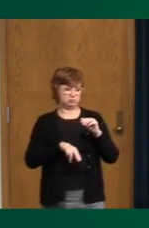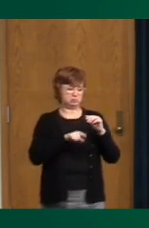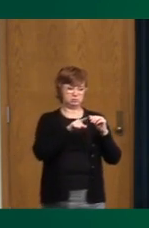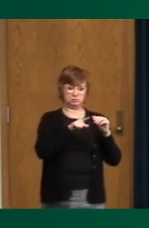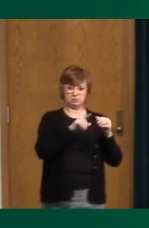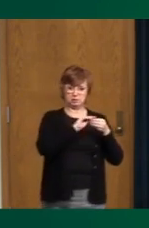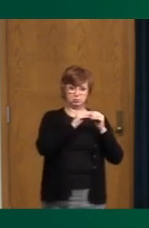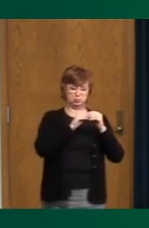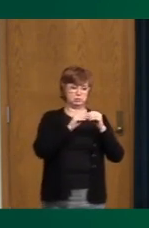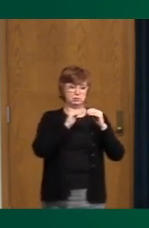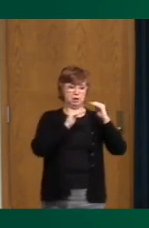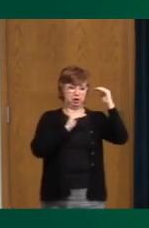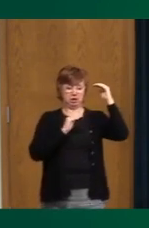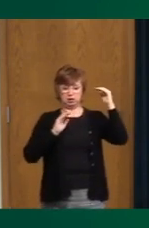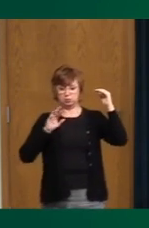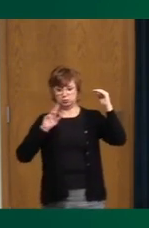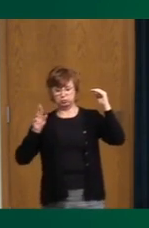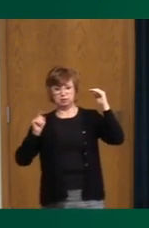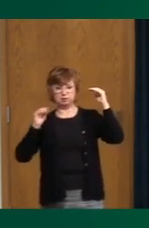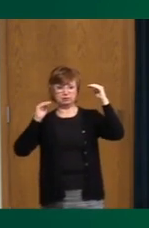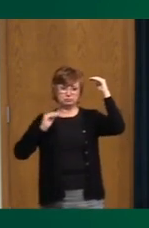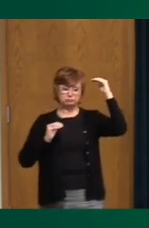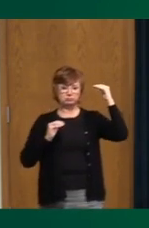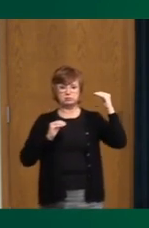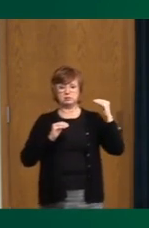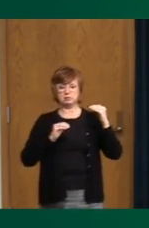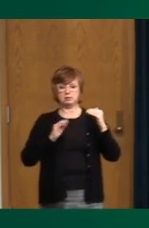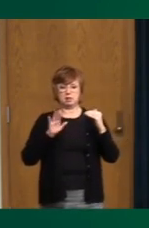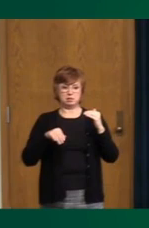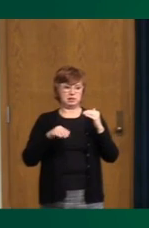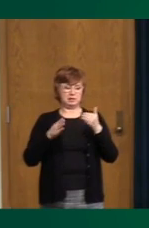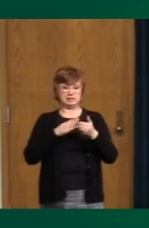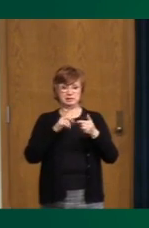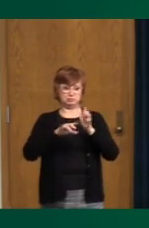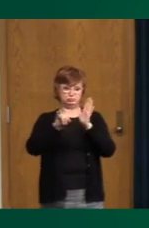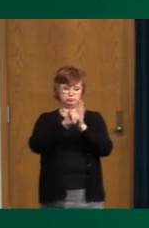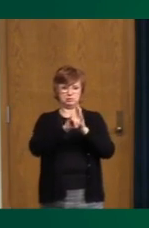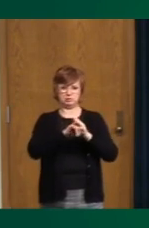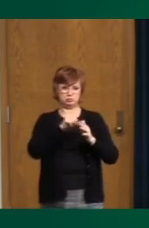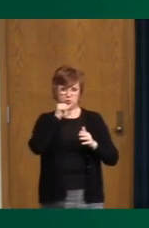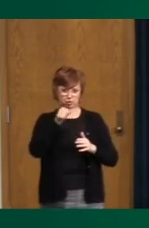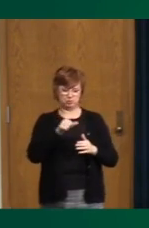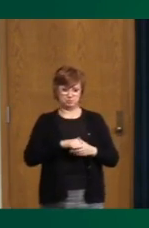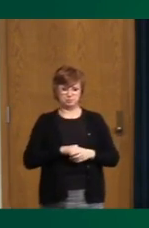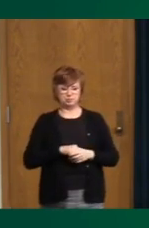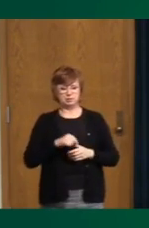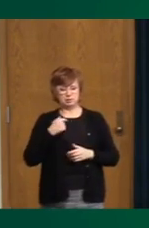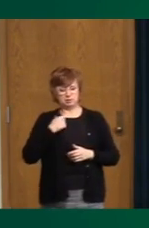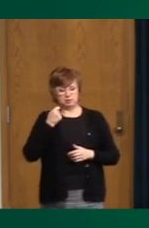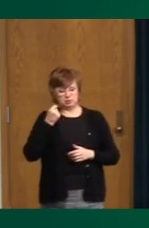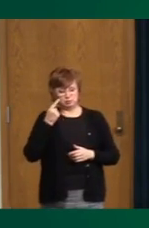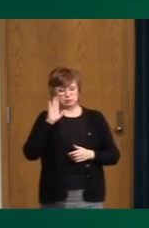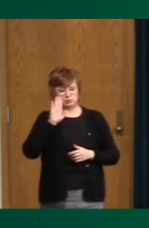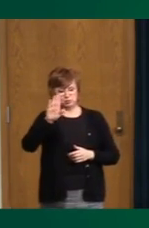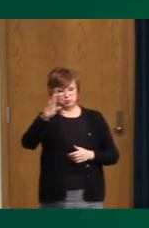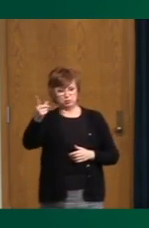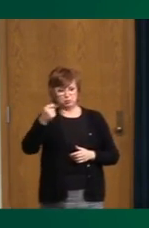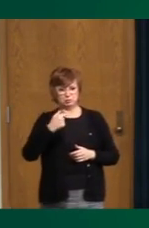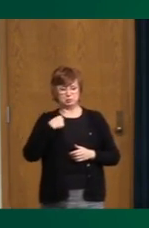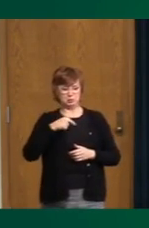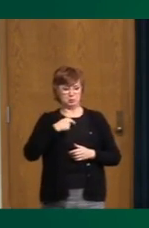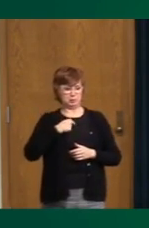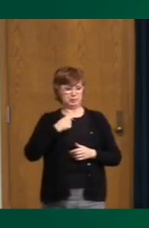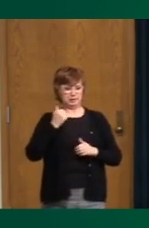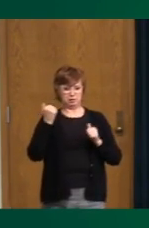not quite as clear-cut as maybe we would like it to be. And I understand the precipitus for the question. We're all looking